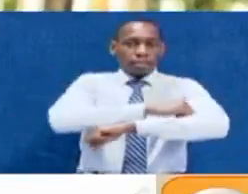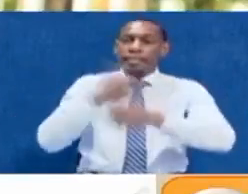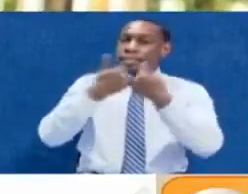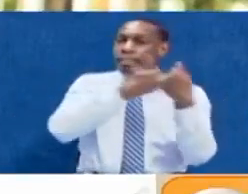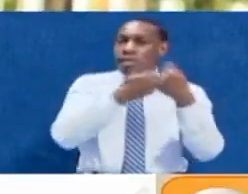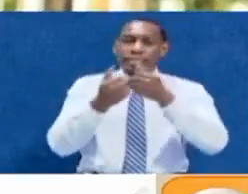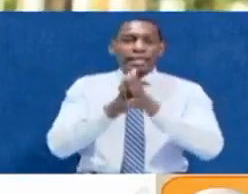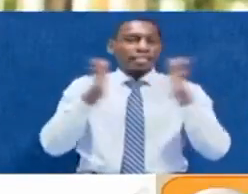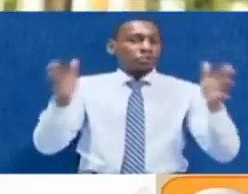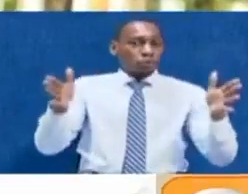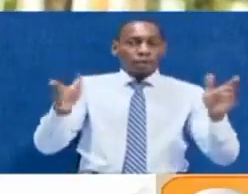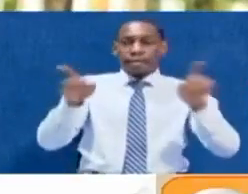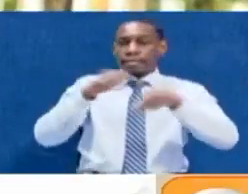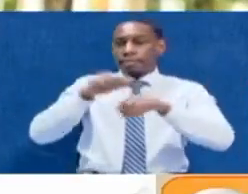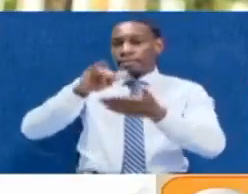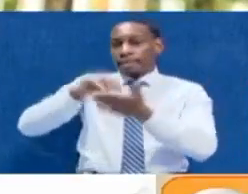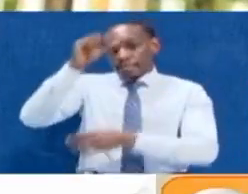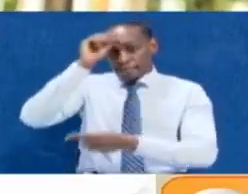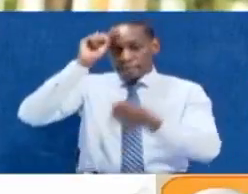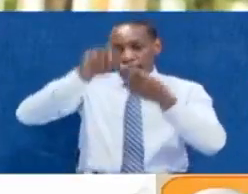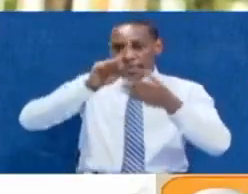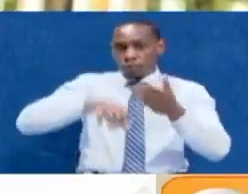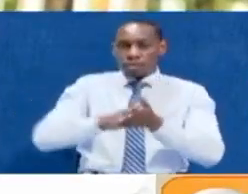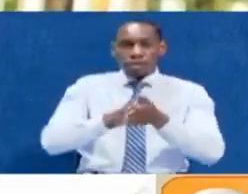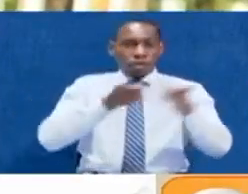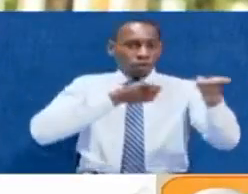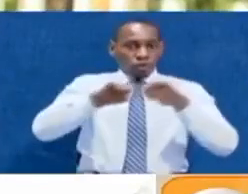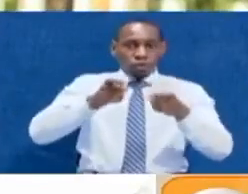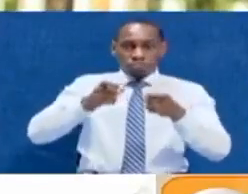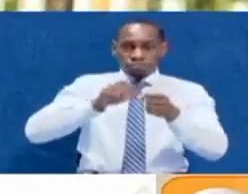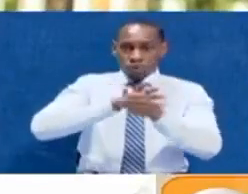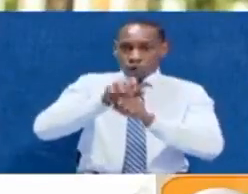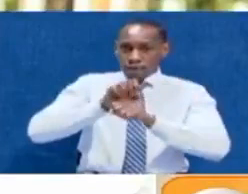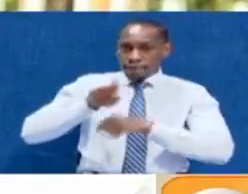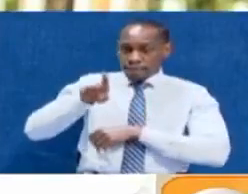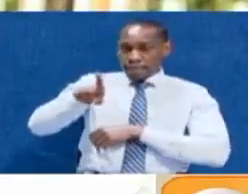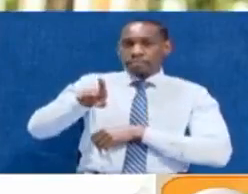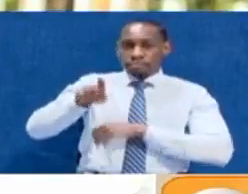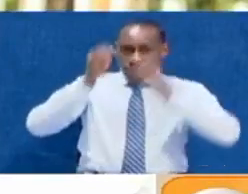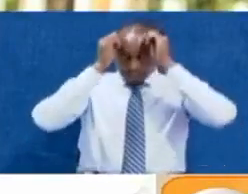order. This even as the government seeks to combat the spread of coronavirus among